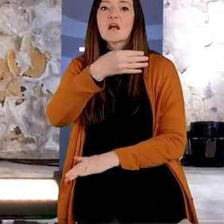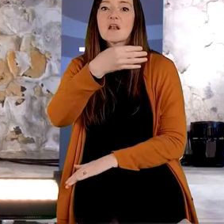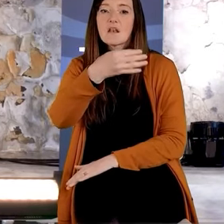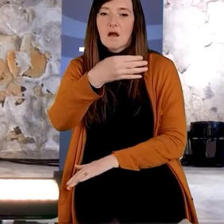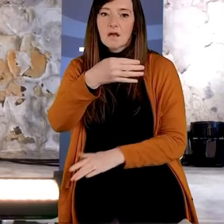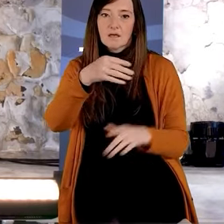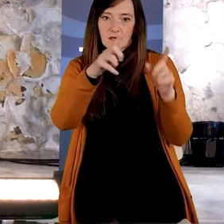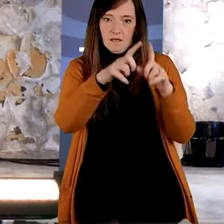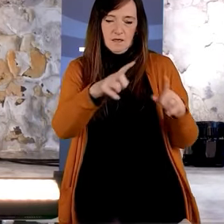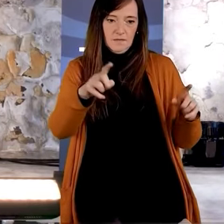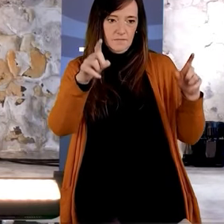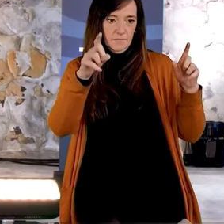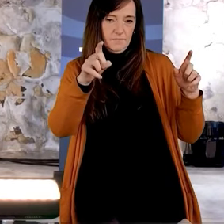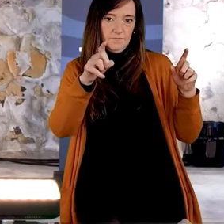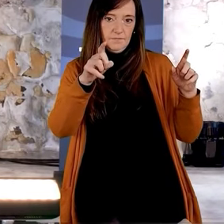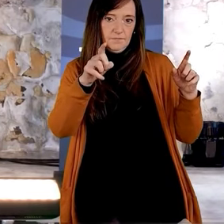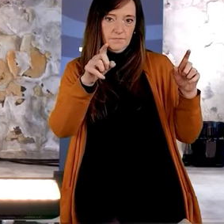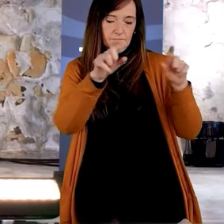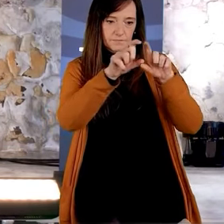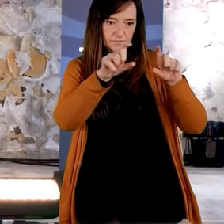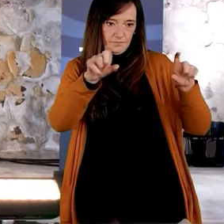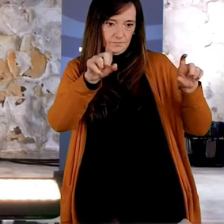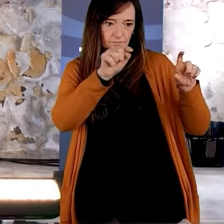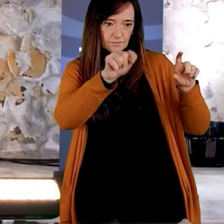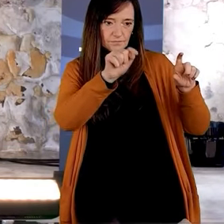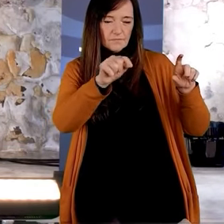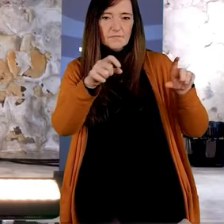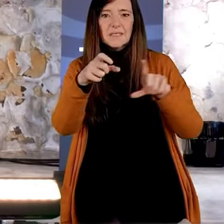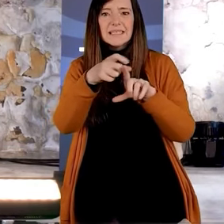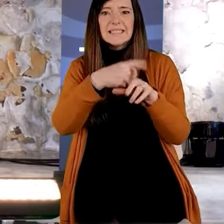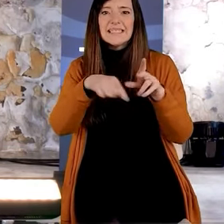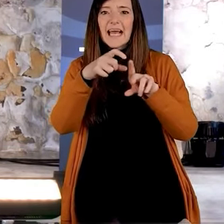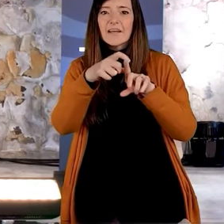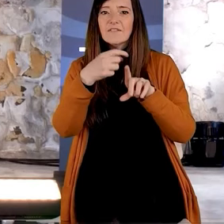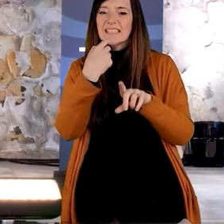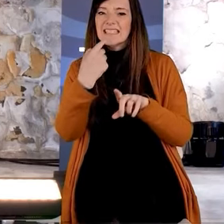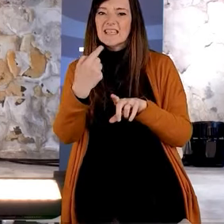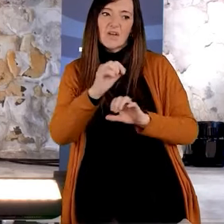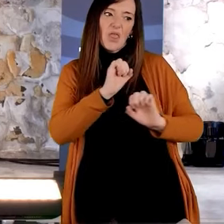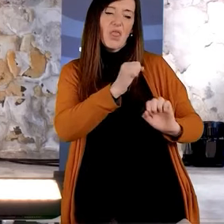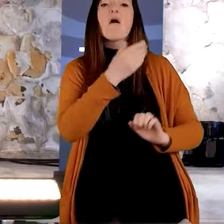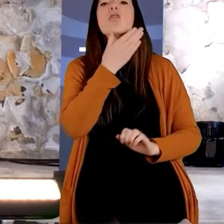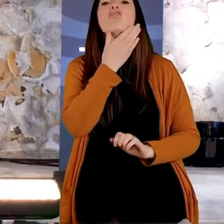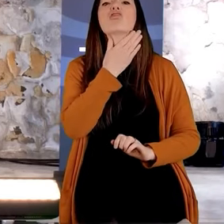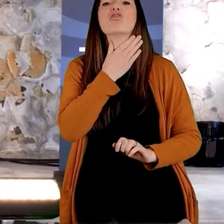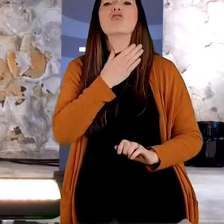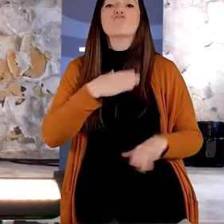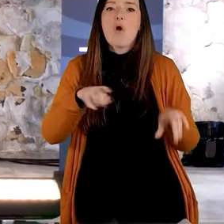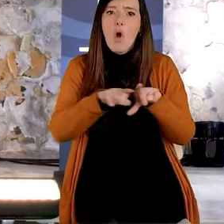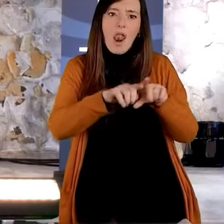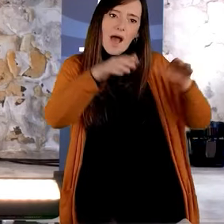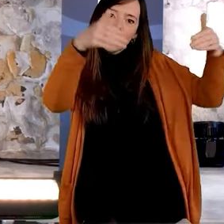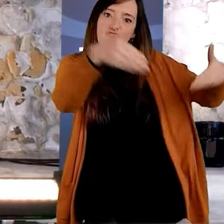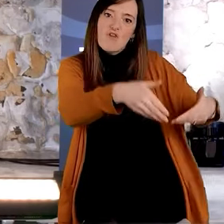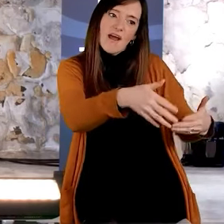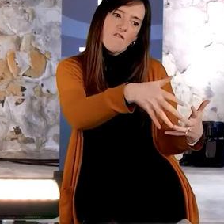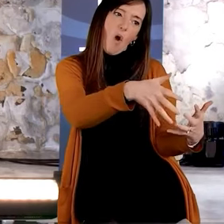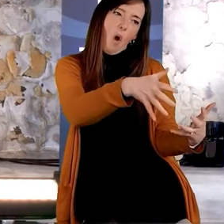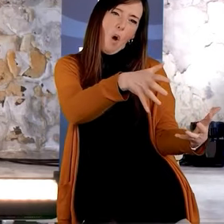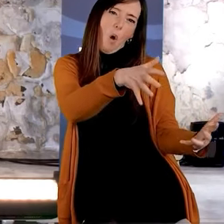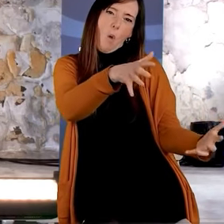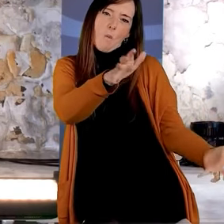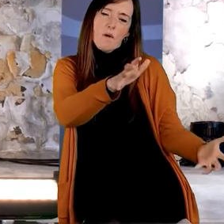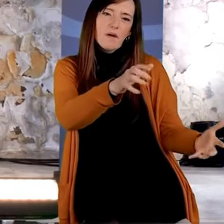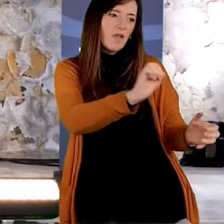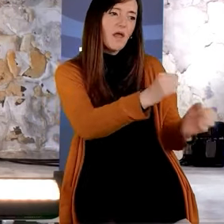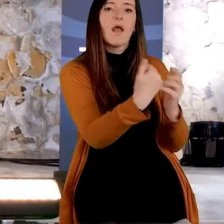verse 9, last two lines of verse 9. Where David says of some people, their throat is an